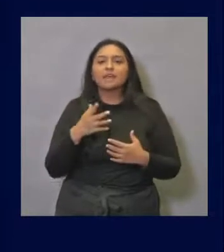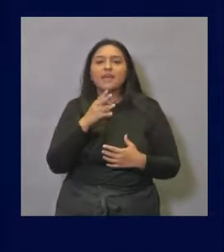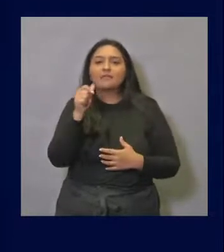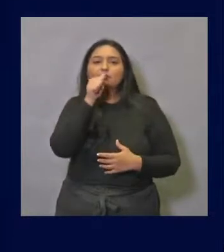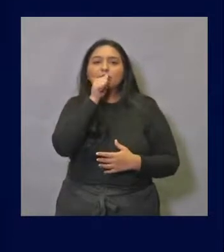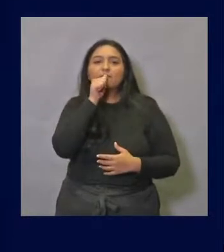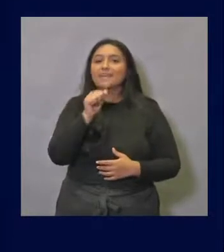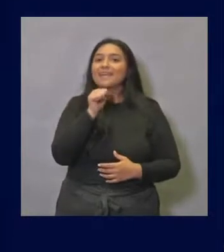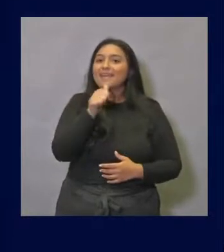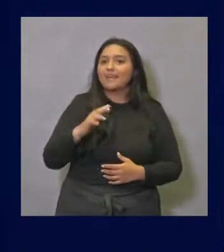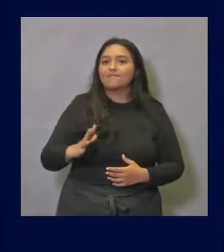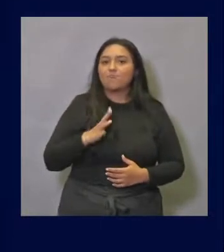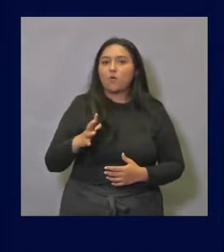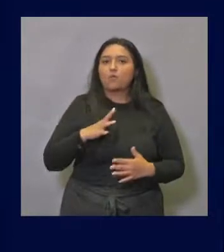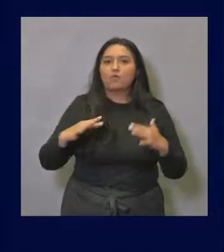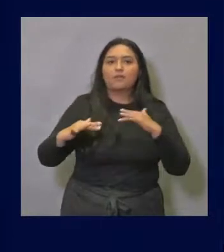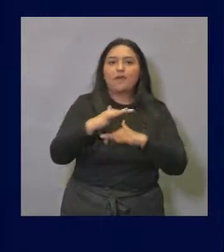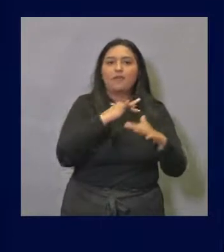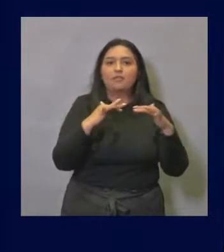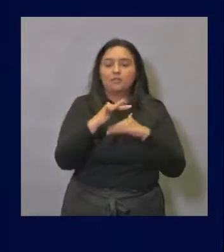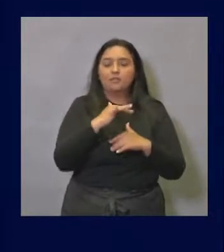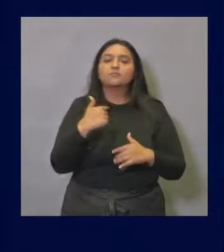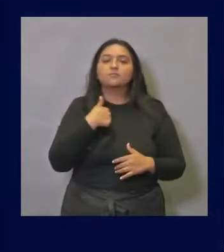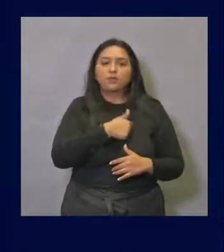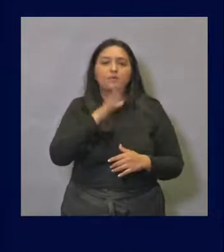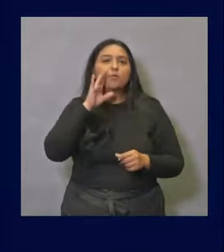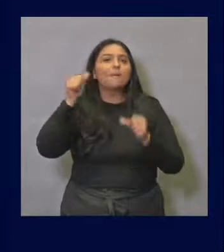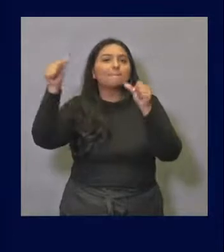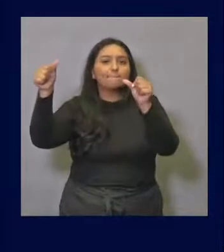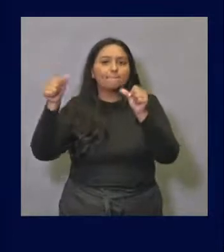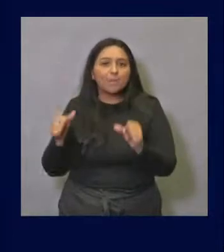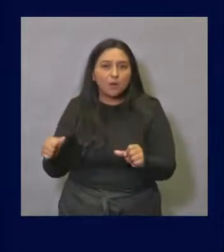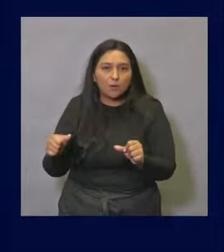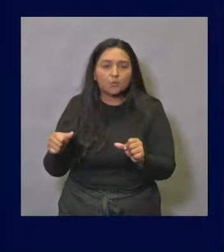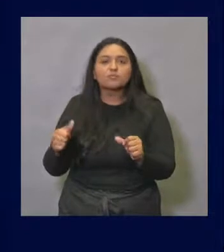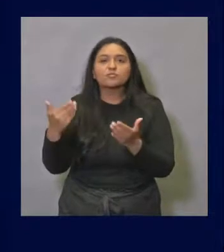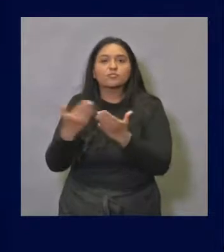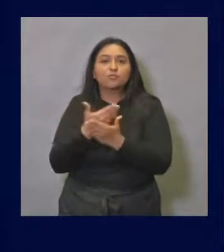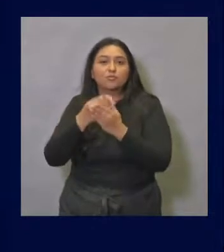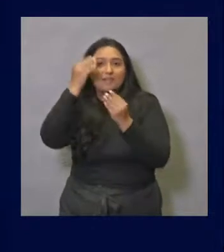gatherings. We plan to post an updated health officer order reflecting the